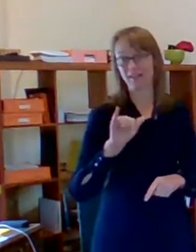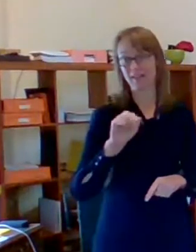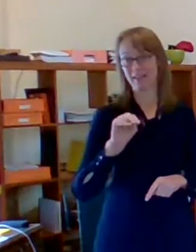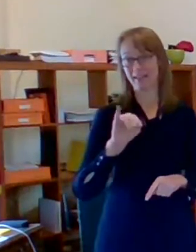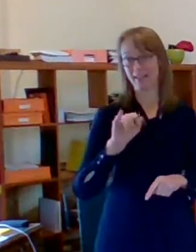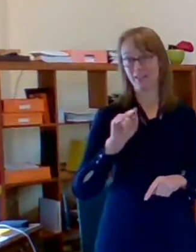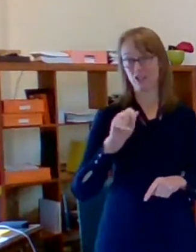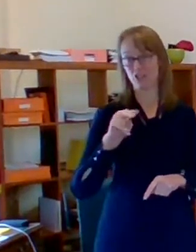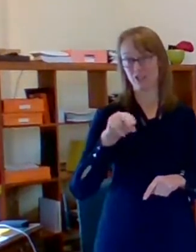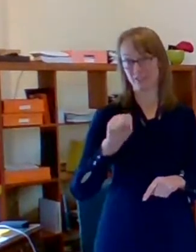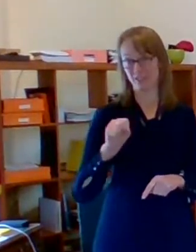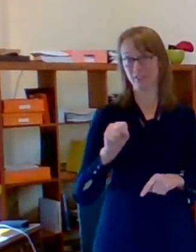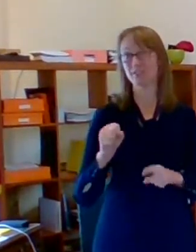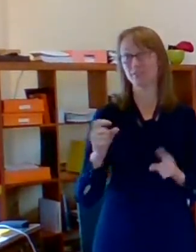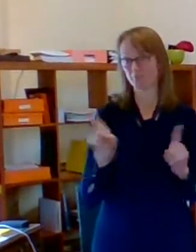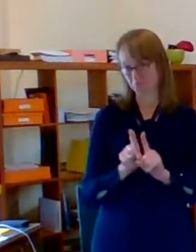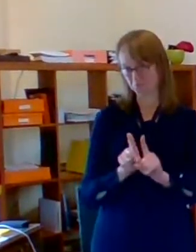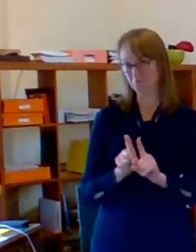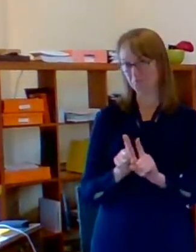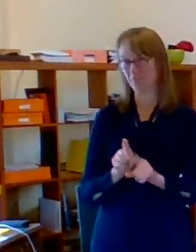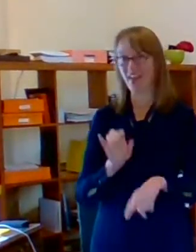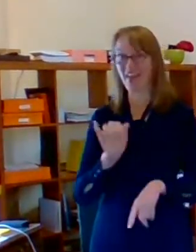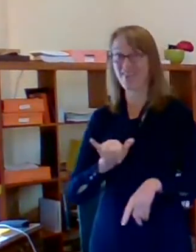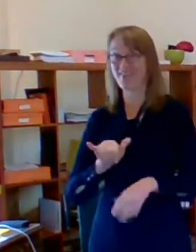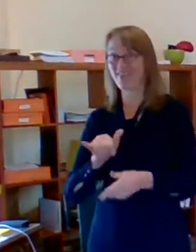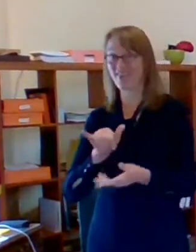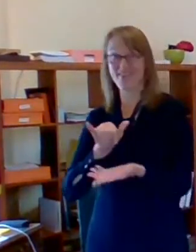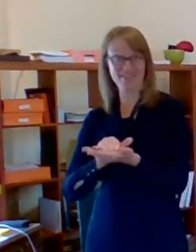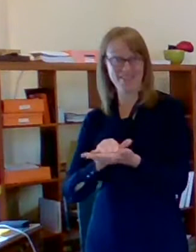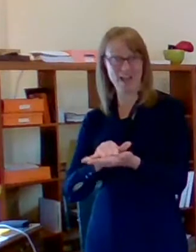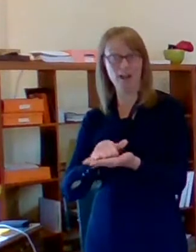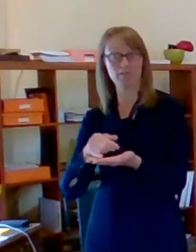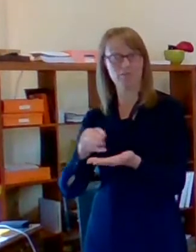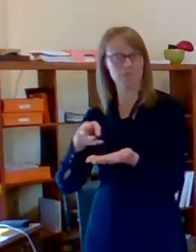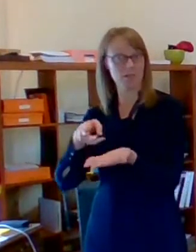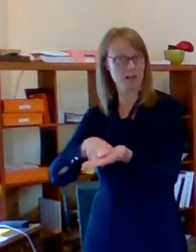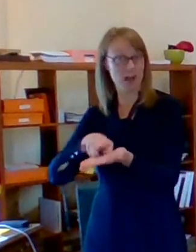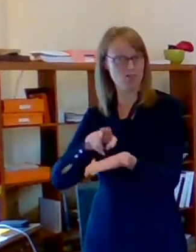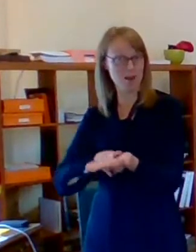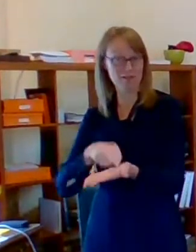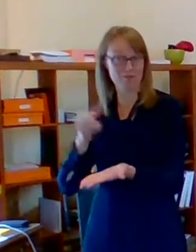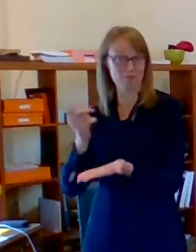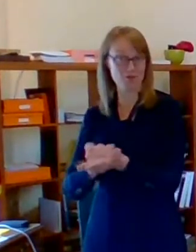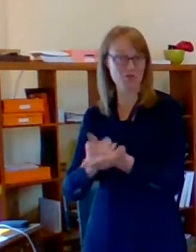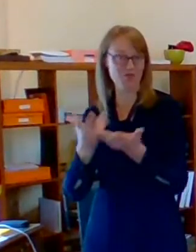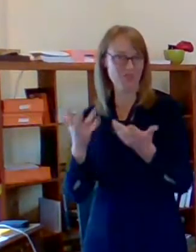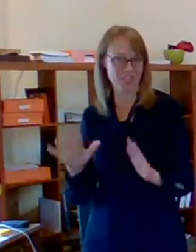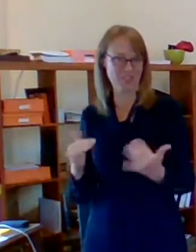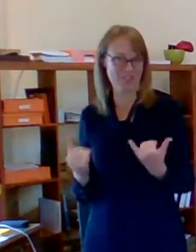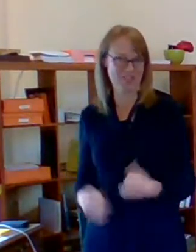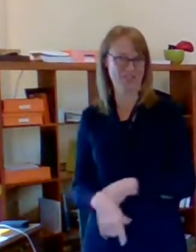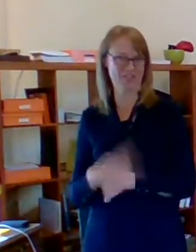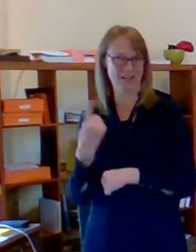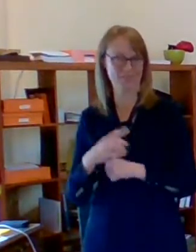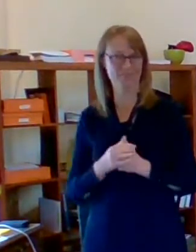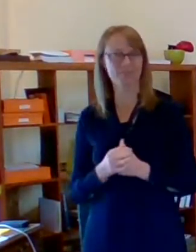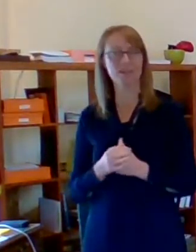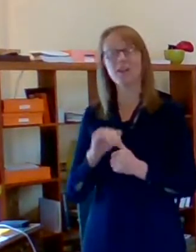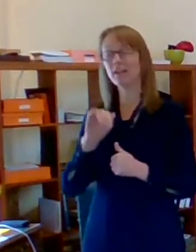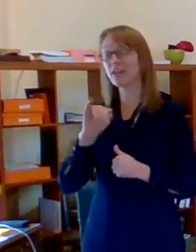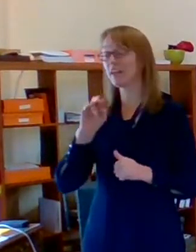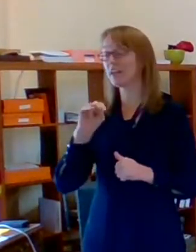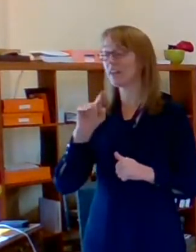just got that contract approved today. Oh, here's my note on that. Integrated Health Network,